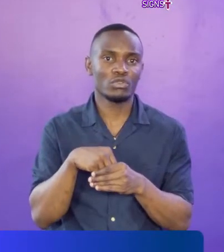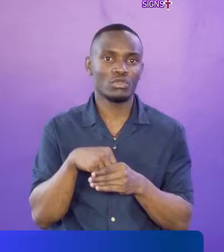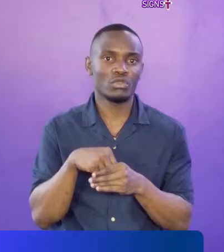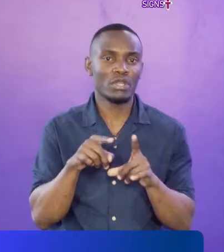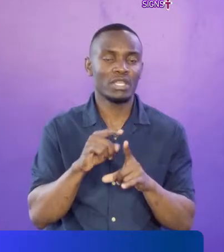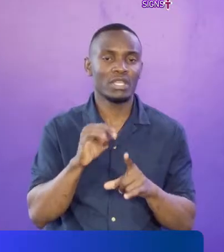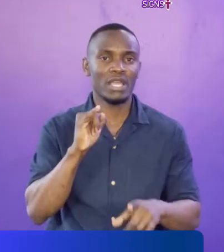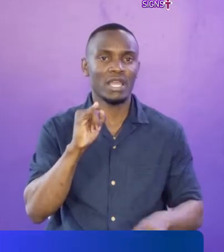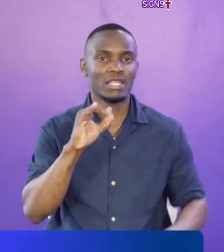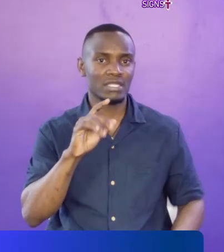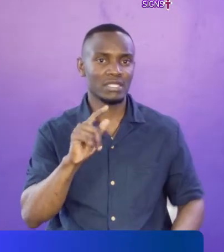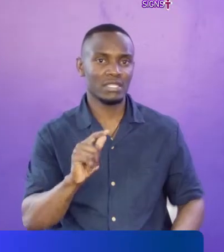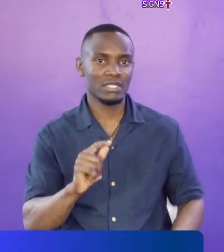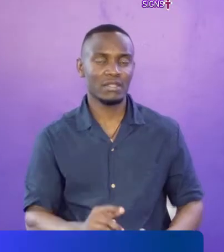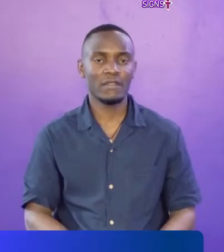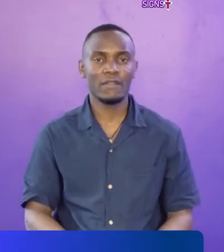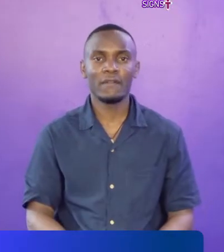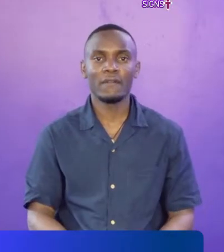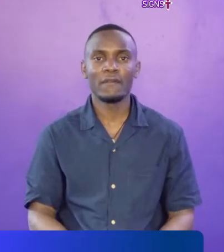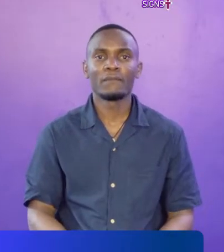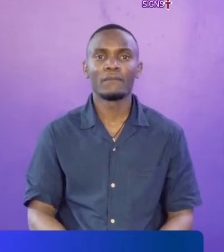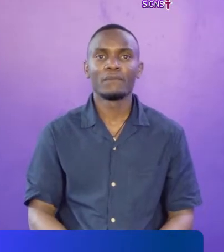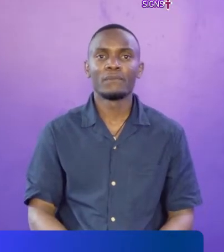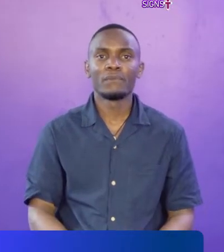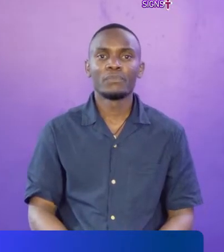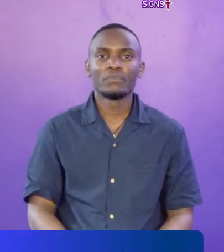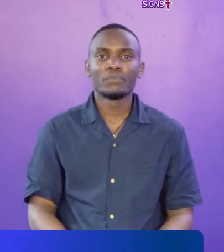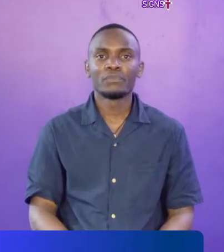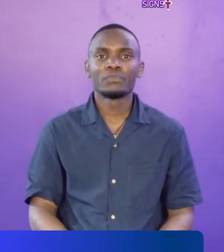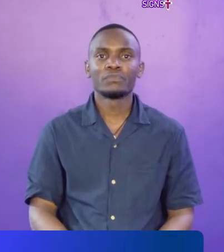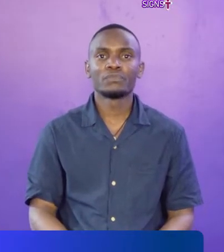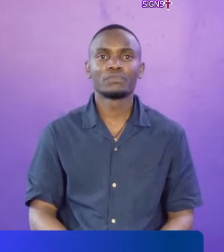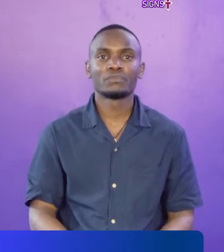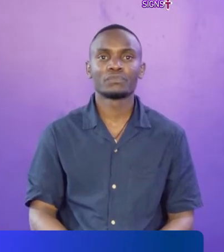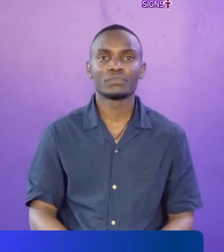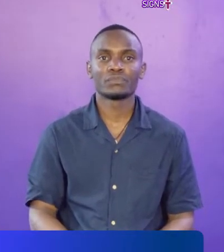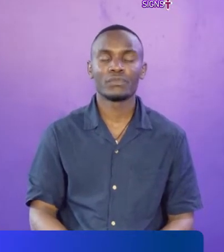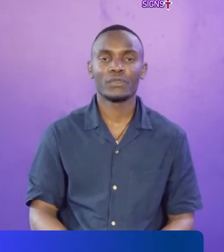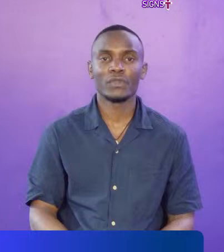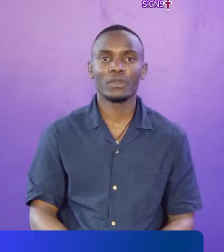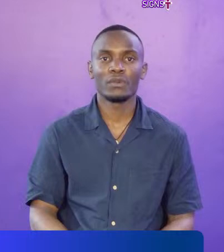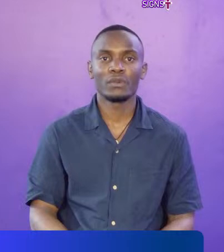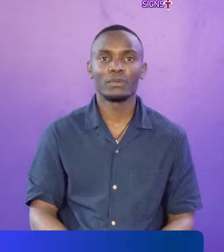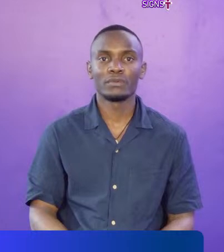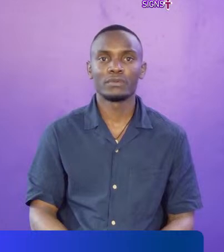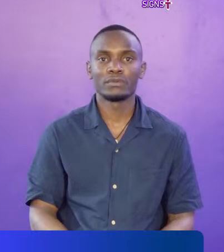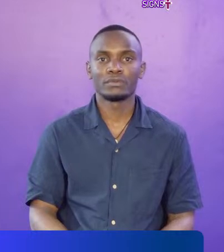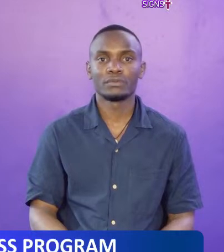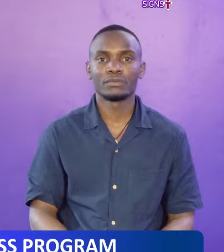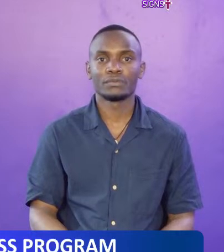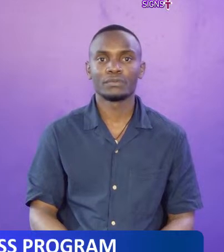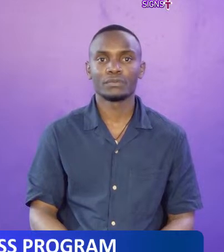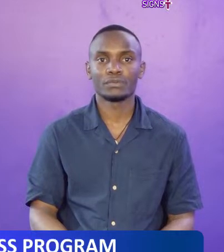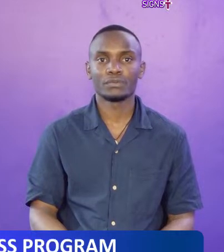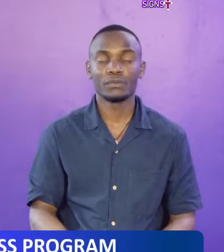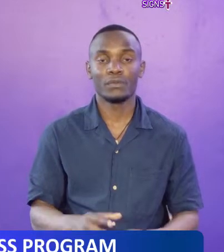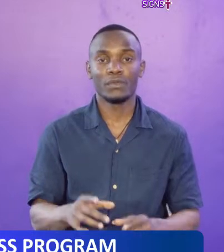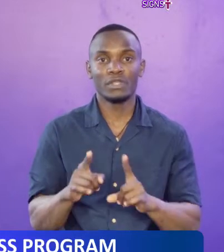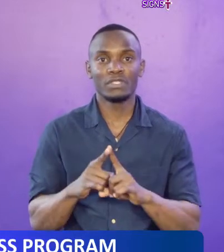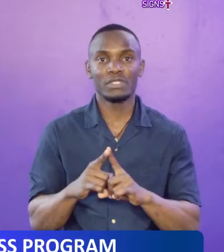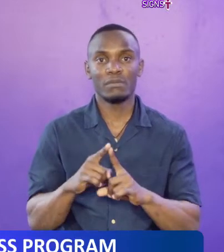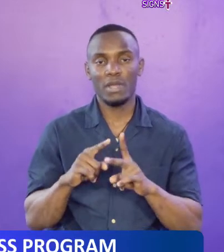ICT. And my first question, take me back to the team that you at the beginning of